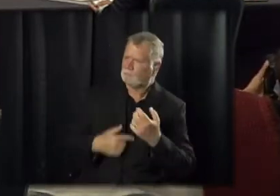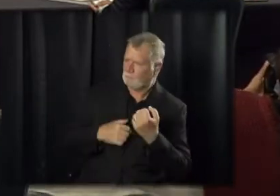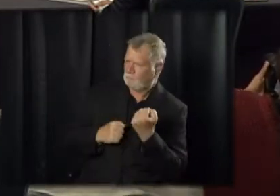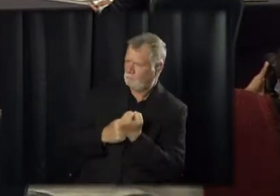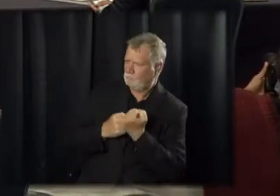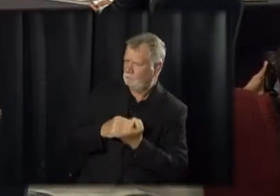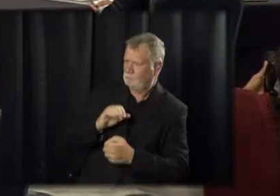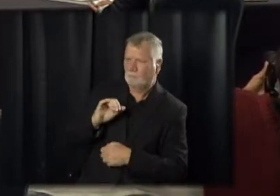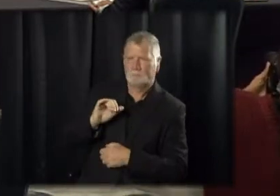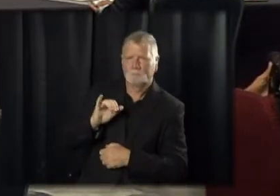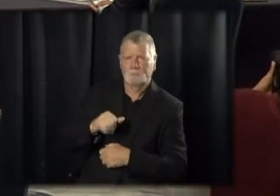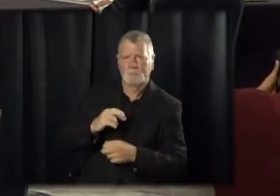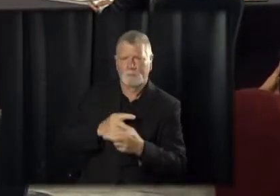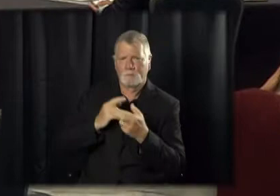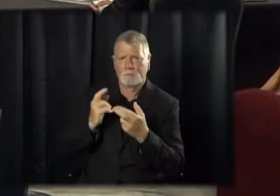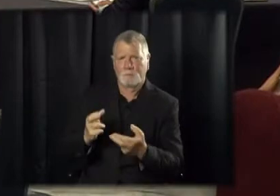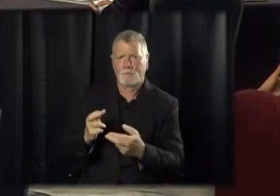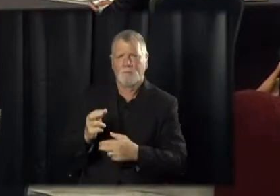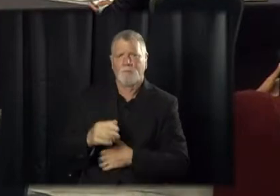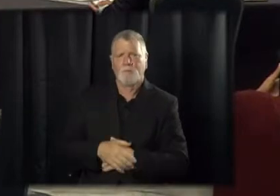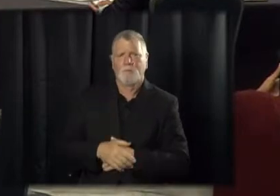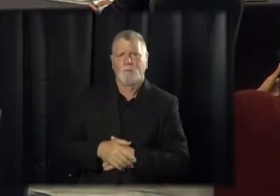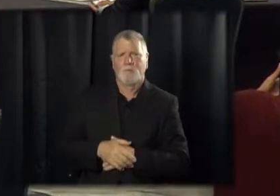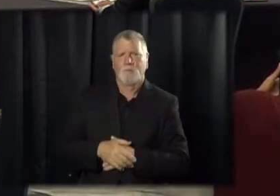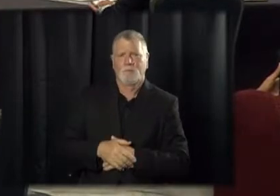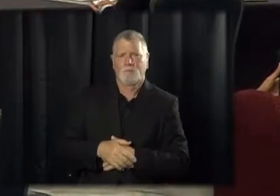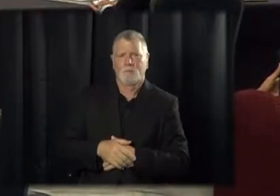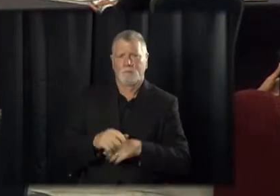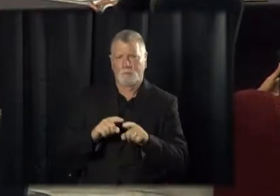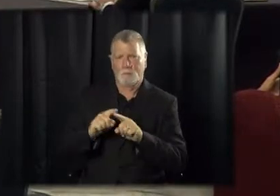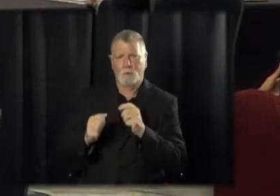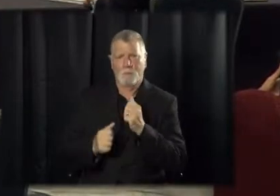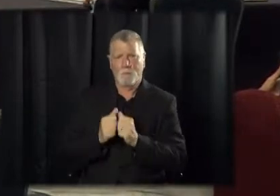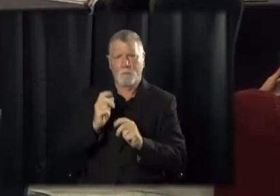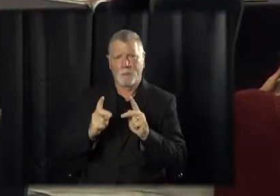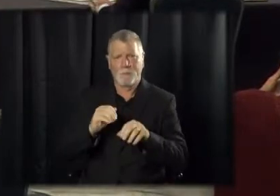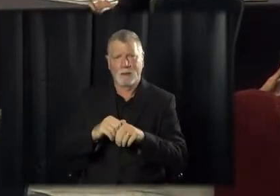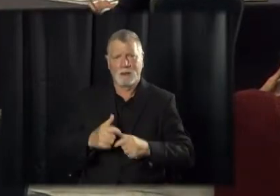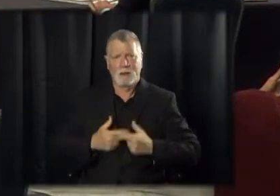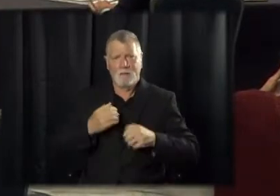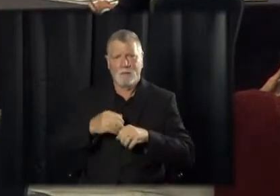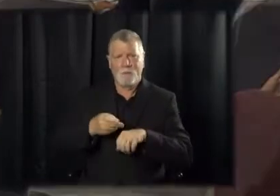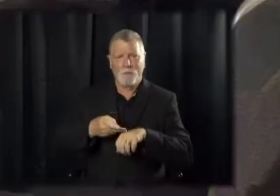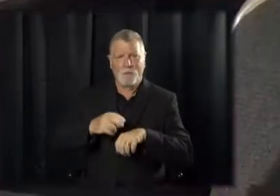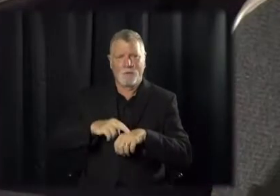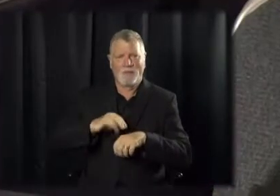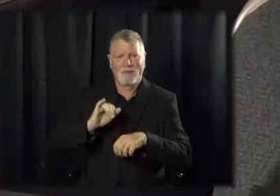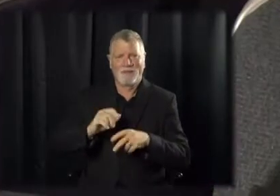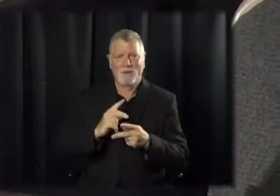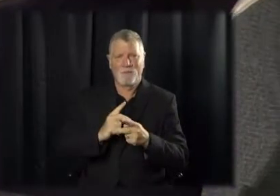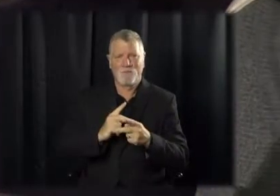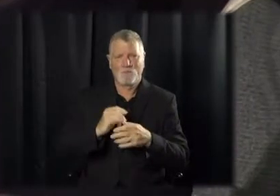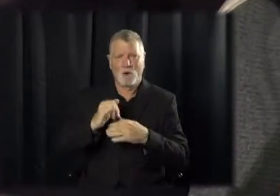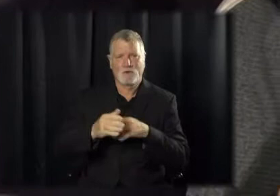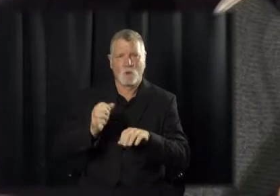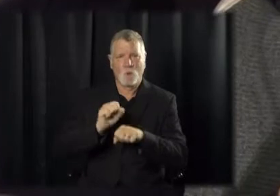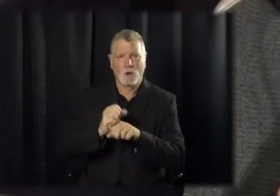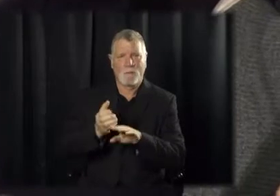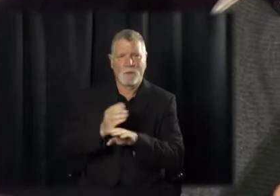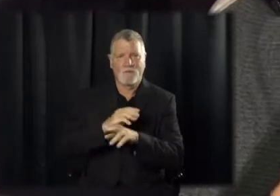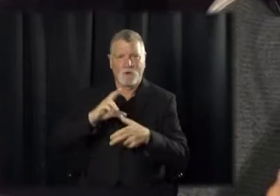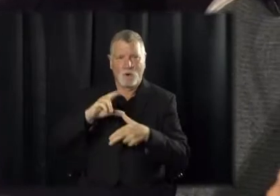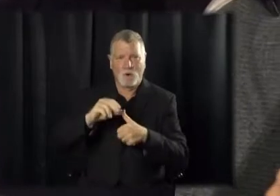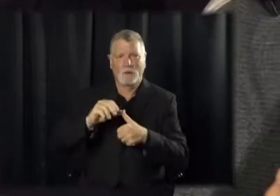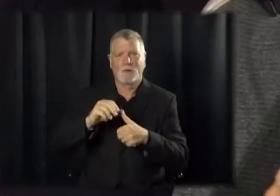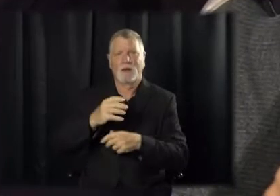support the recommendation. As most people that live in Puerto Rico, this is a project that was working before the